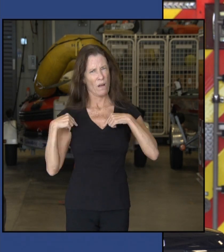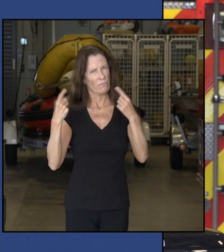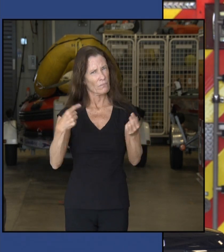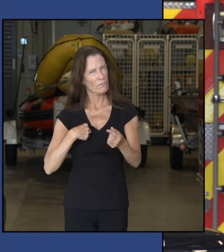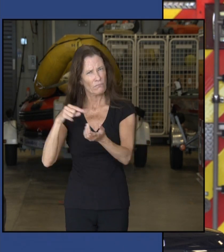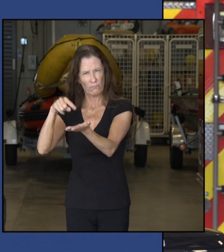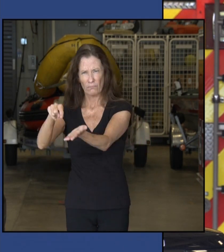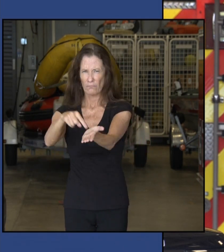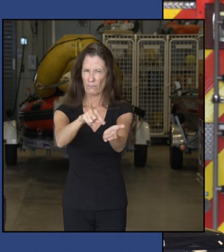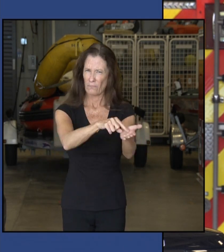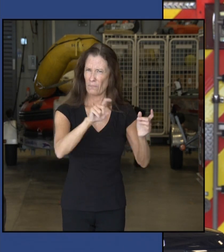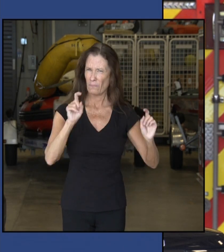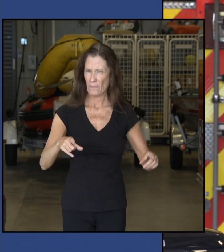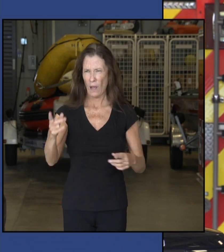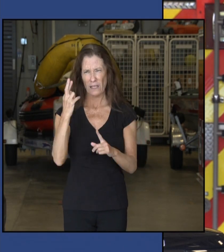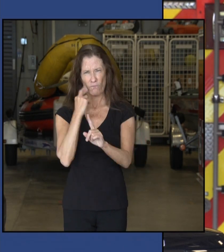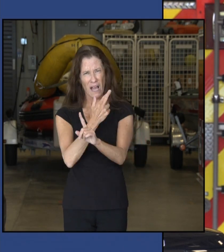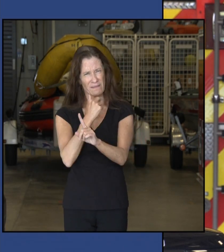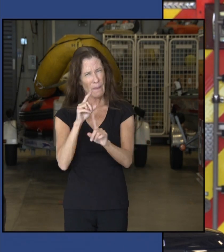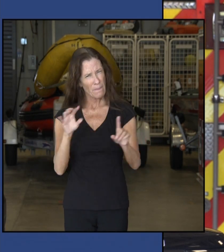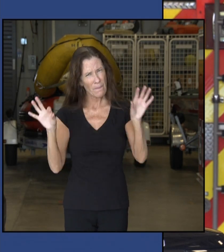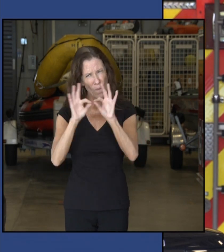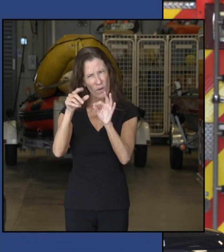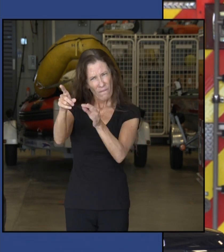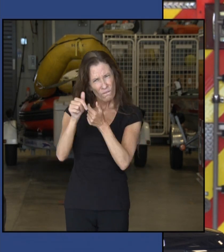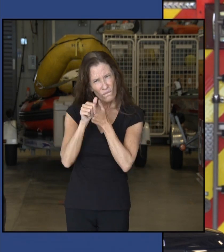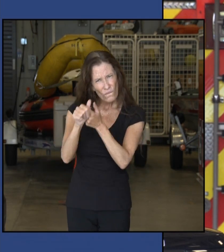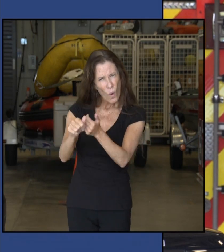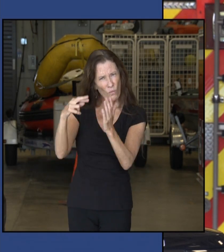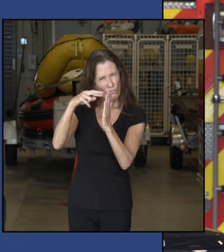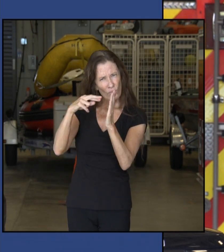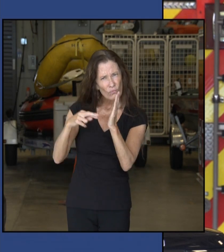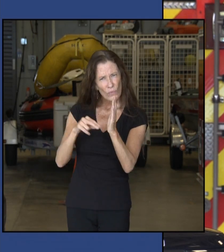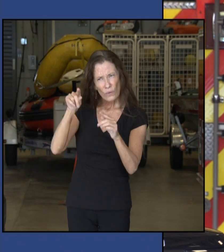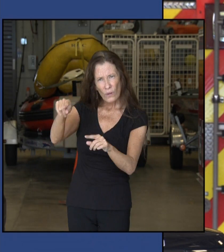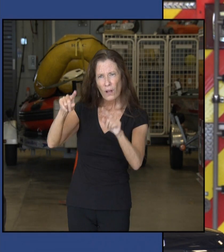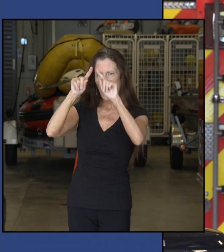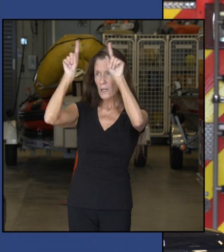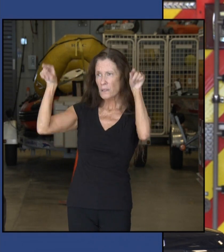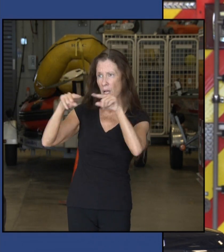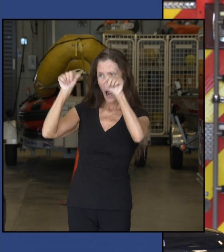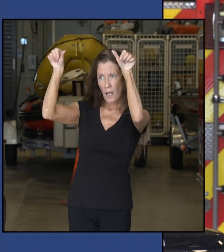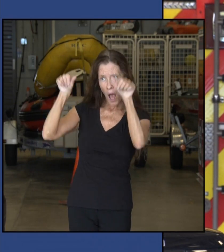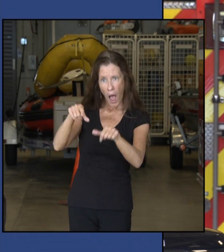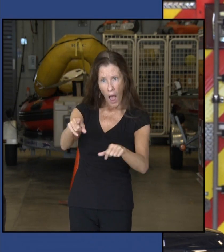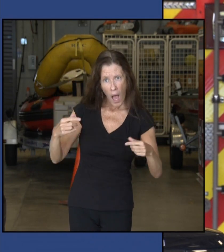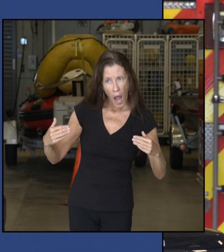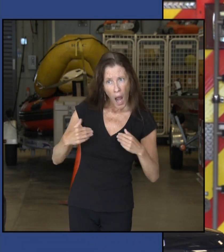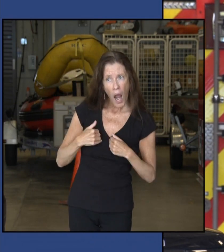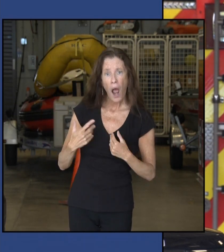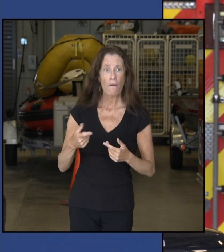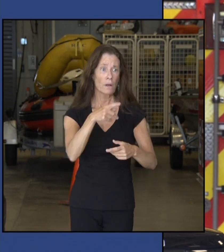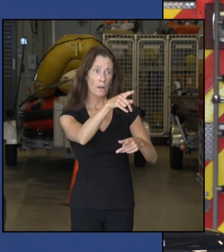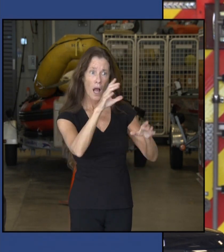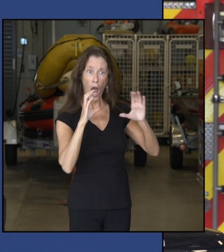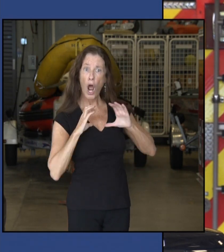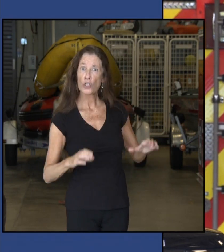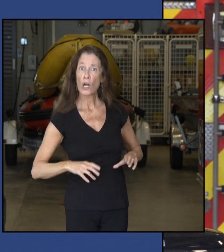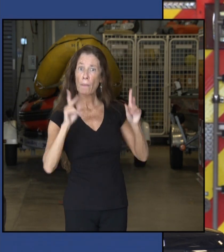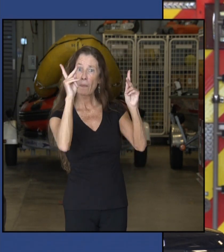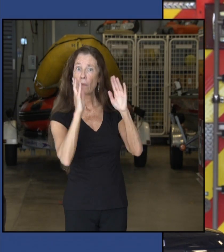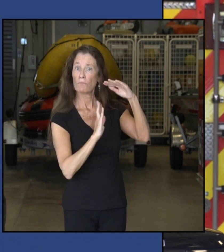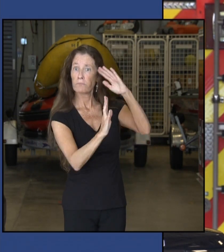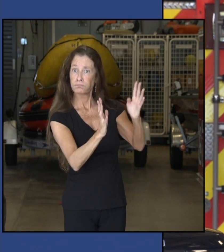note compliance with the order, which requires posting of signs, requiring patrons to wear a mask, requiring